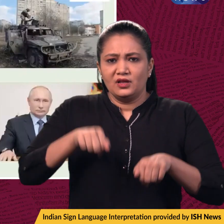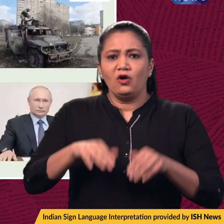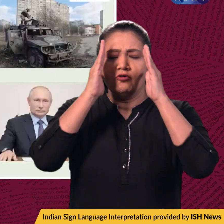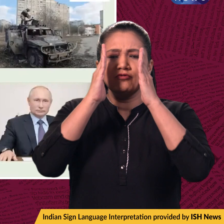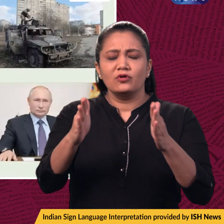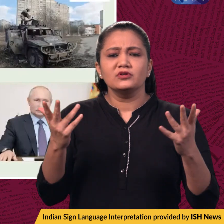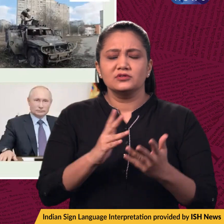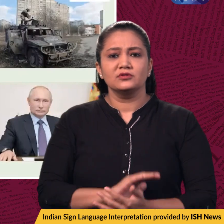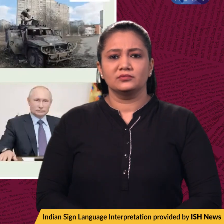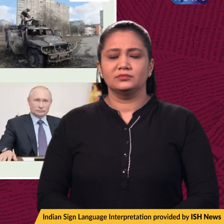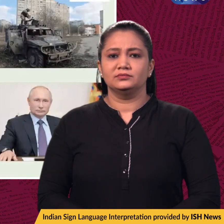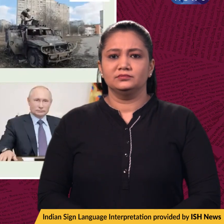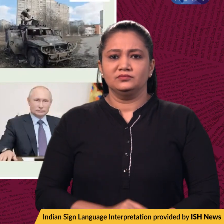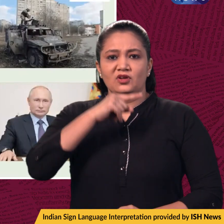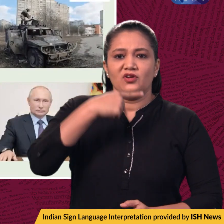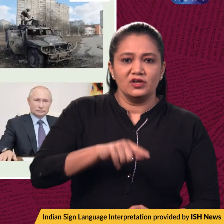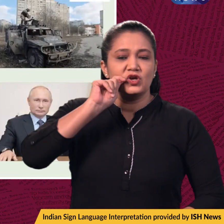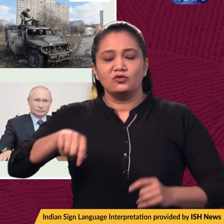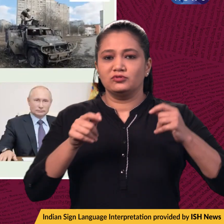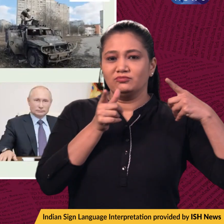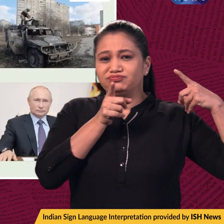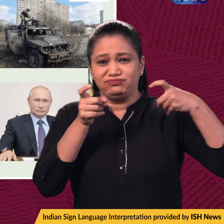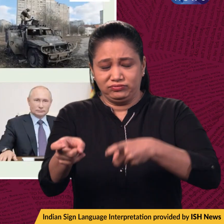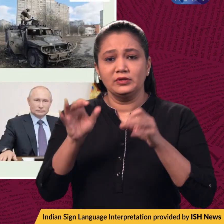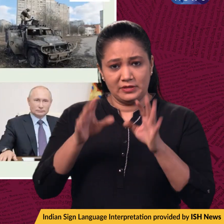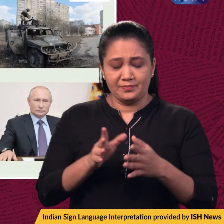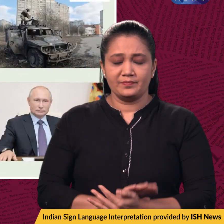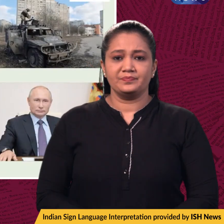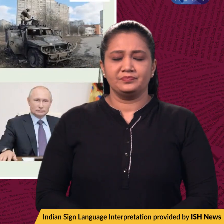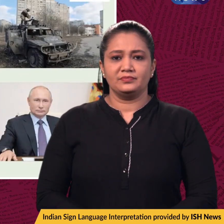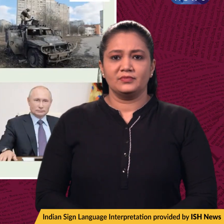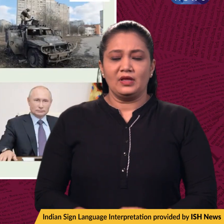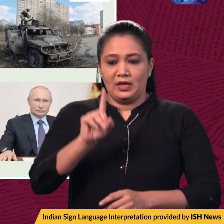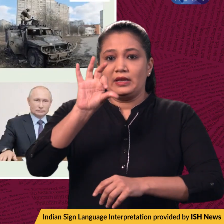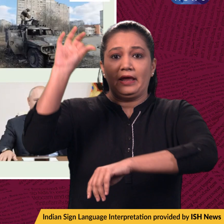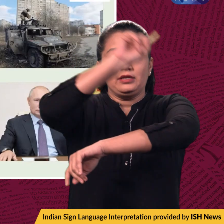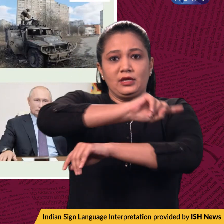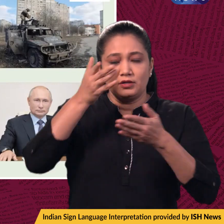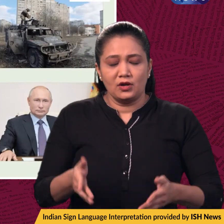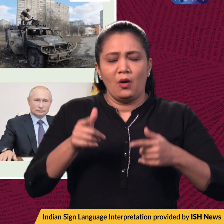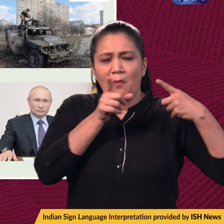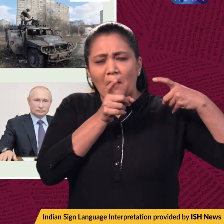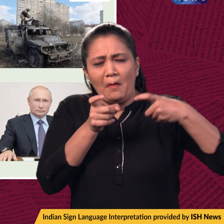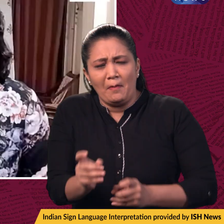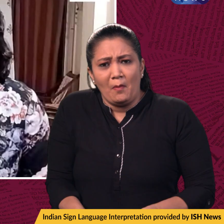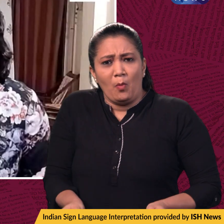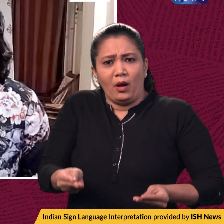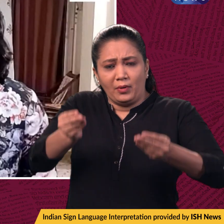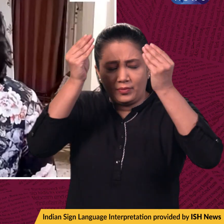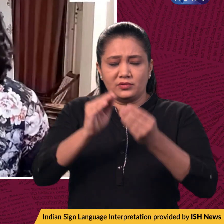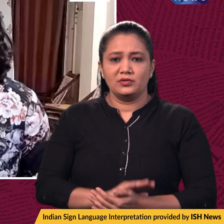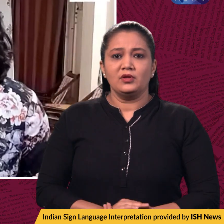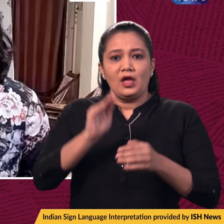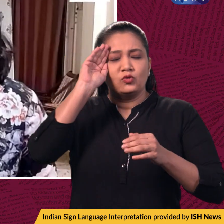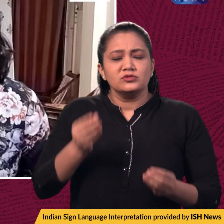focus also remains on Russia's invasion on Ukraine. It's day 19. Attacks have intensified. This is